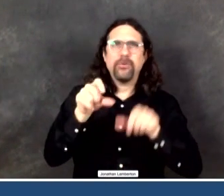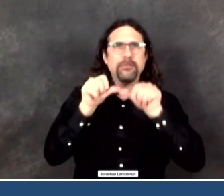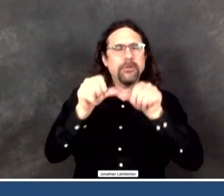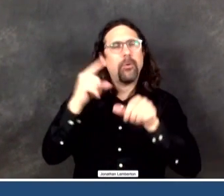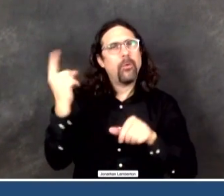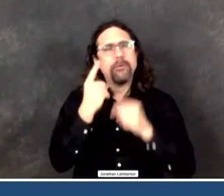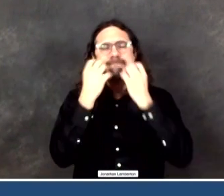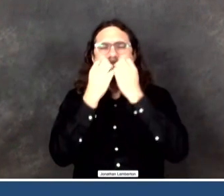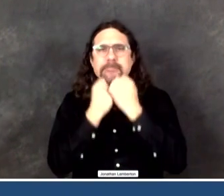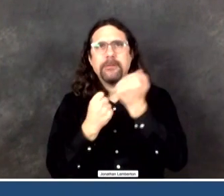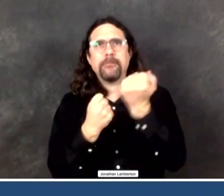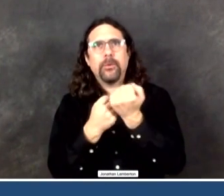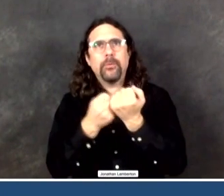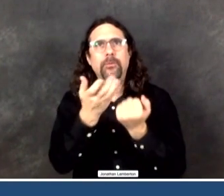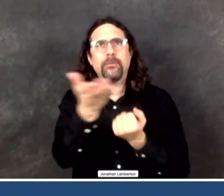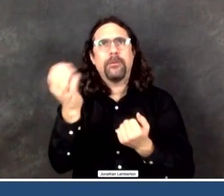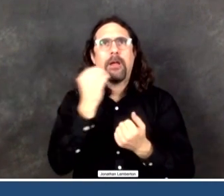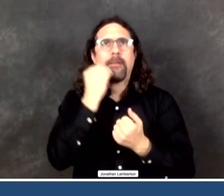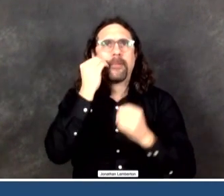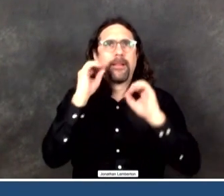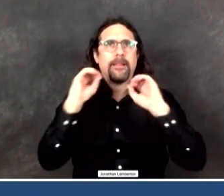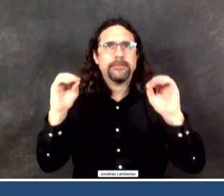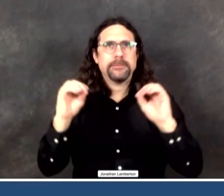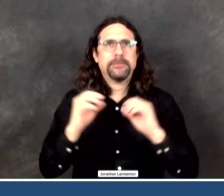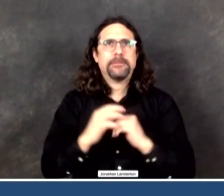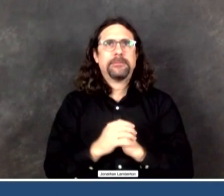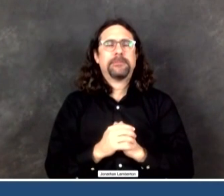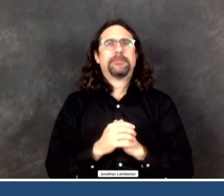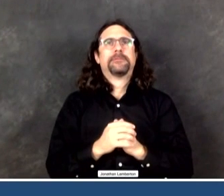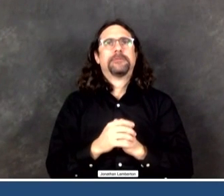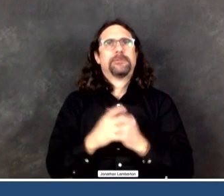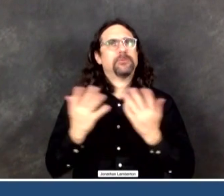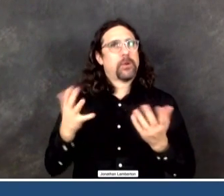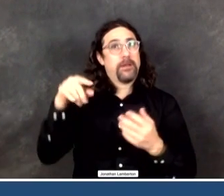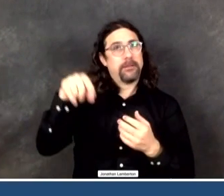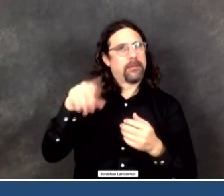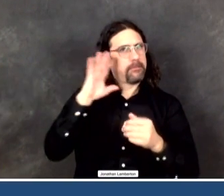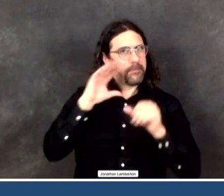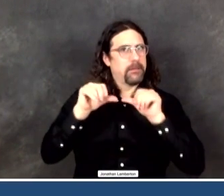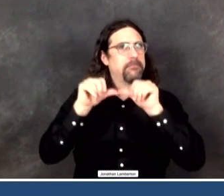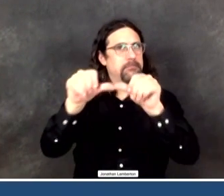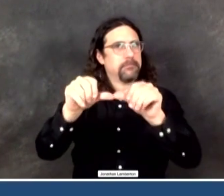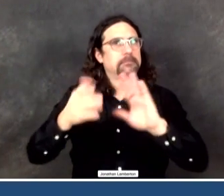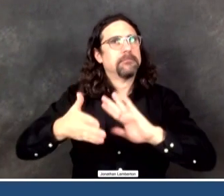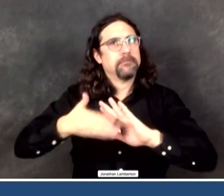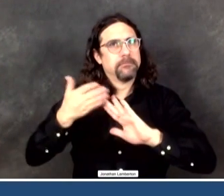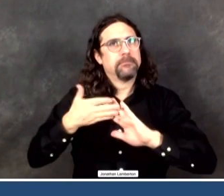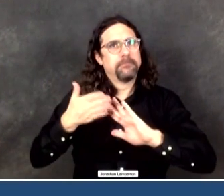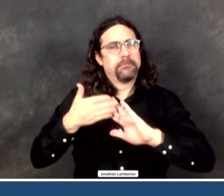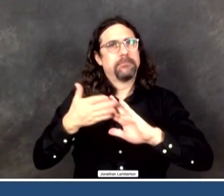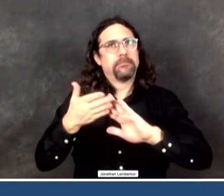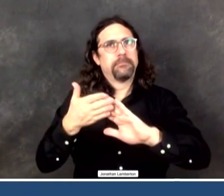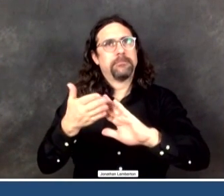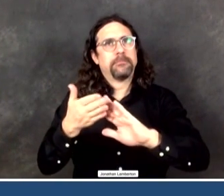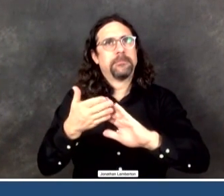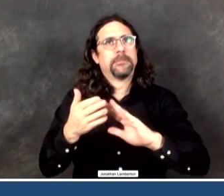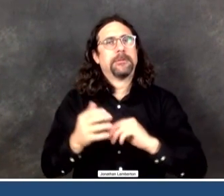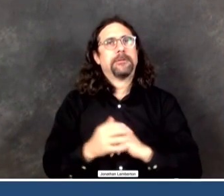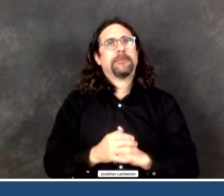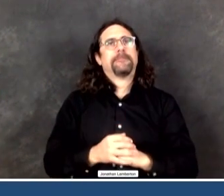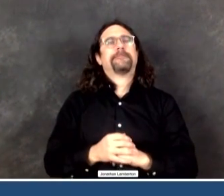going while also recognizing a number of people need to be in hotel settings. We'll strike that